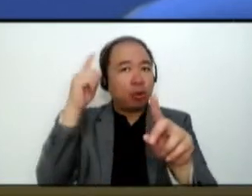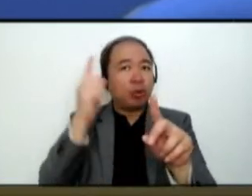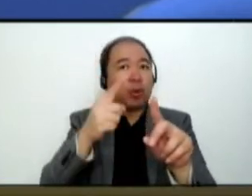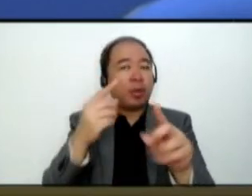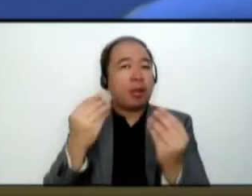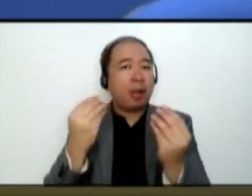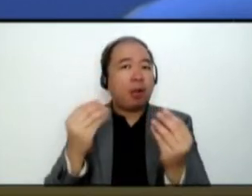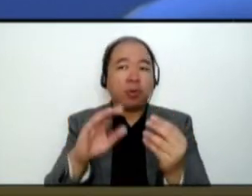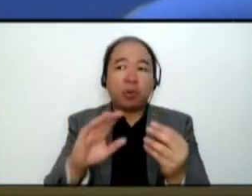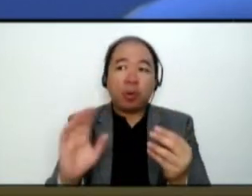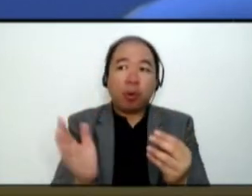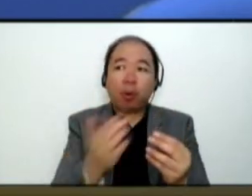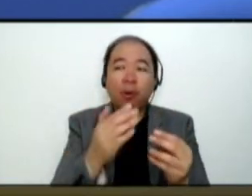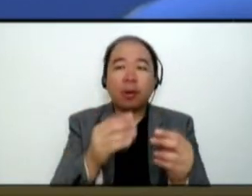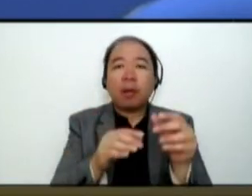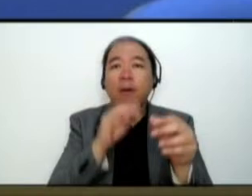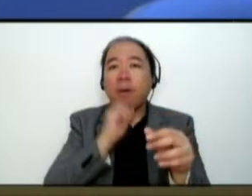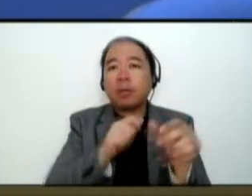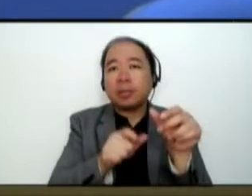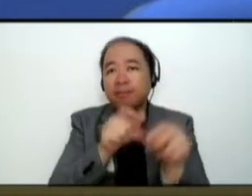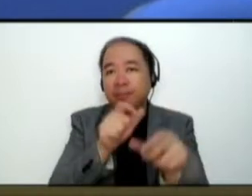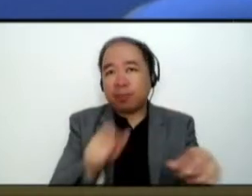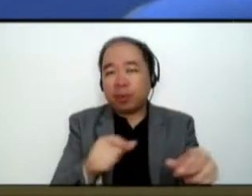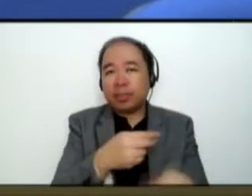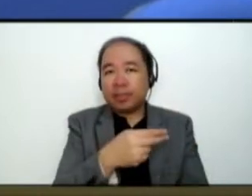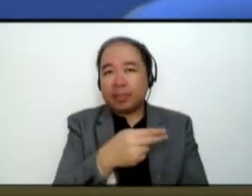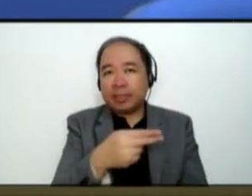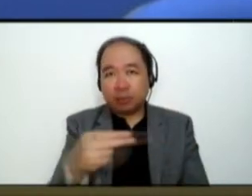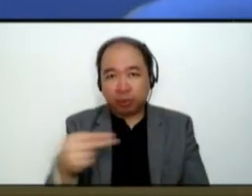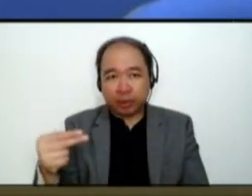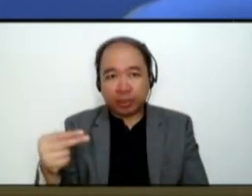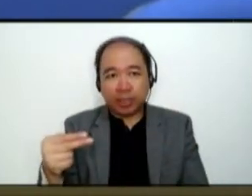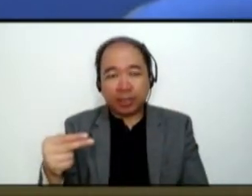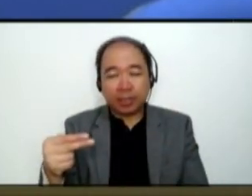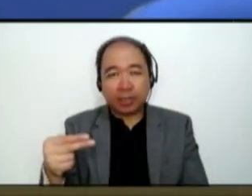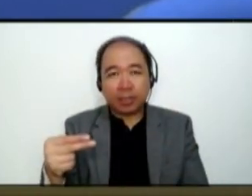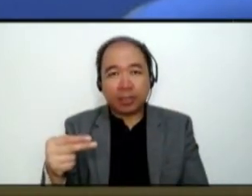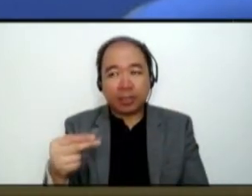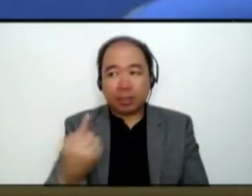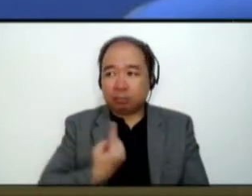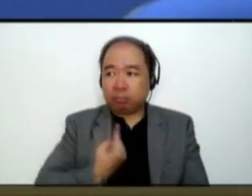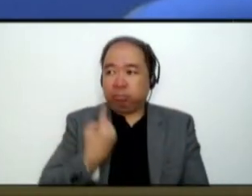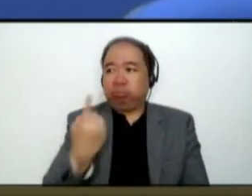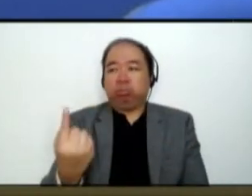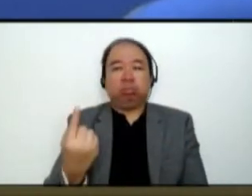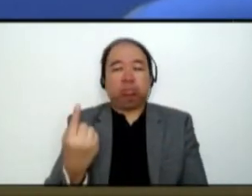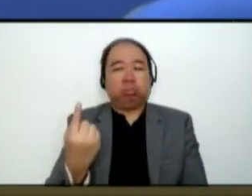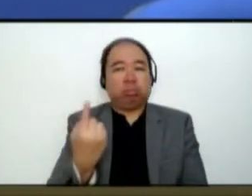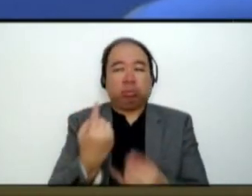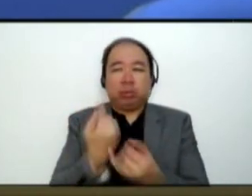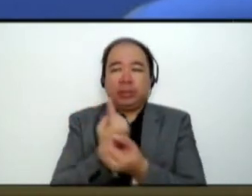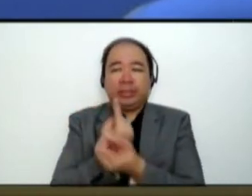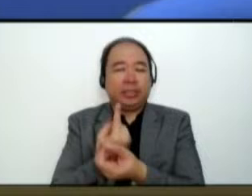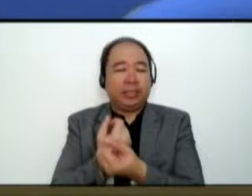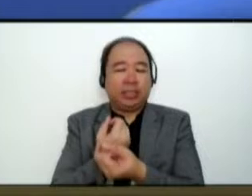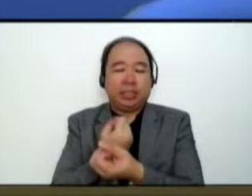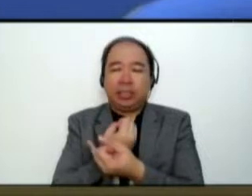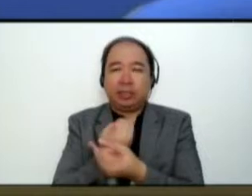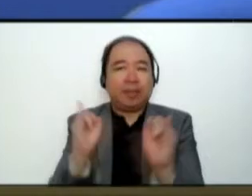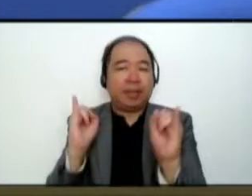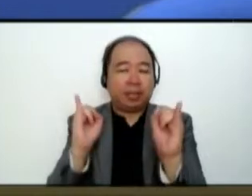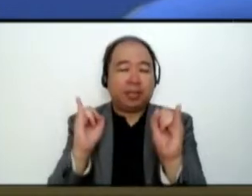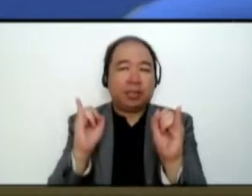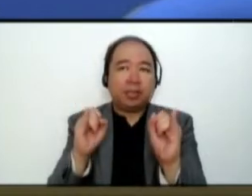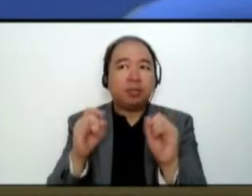every older person in Indonesia is healthy, independent, and dignified in the later stage of